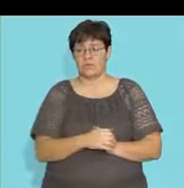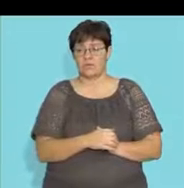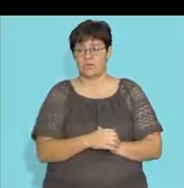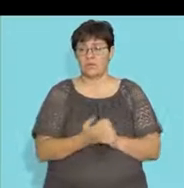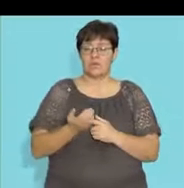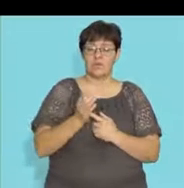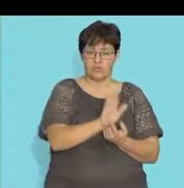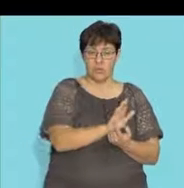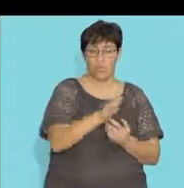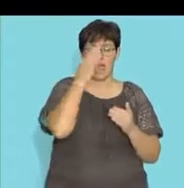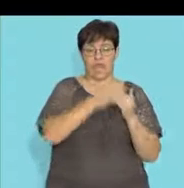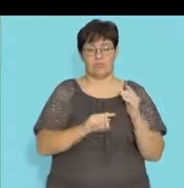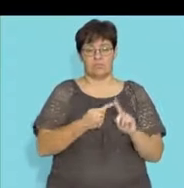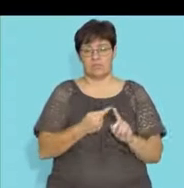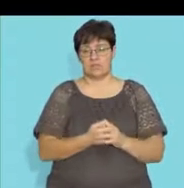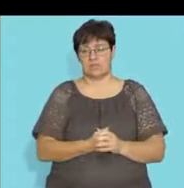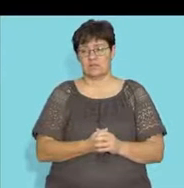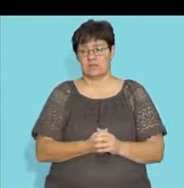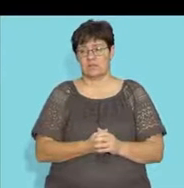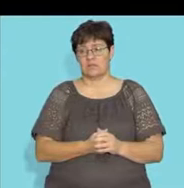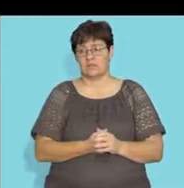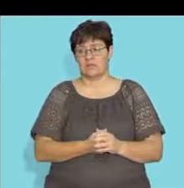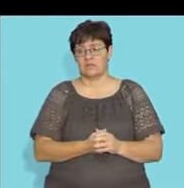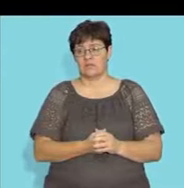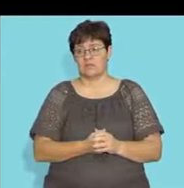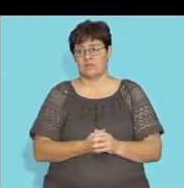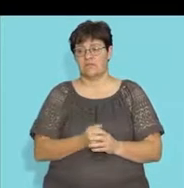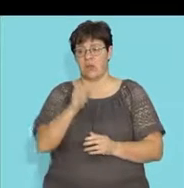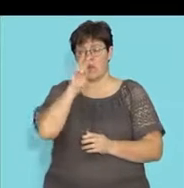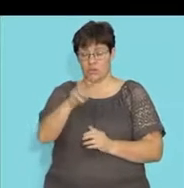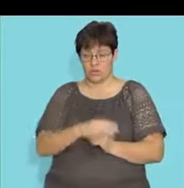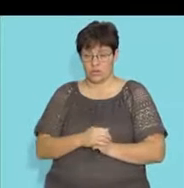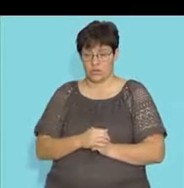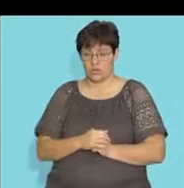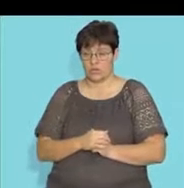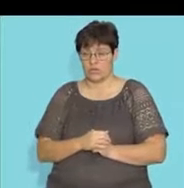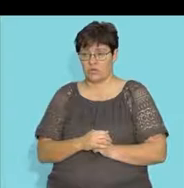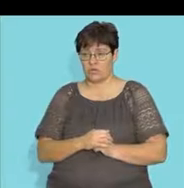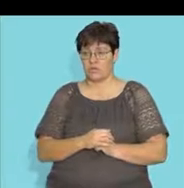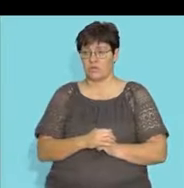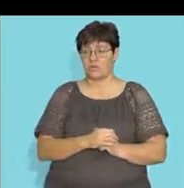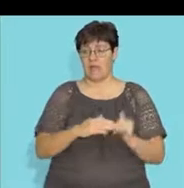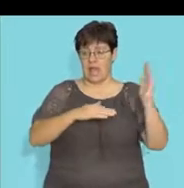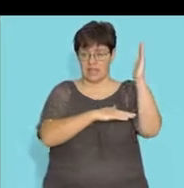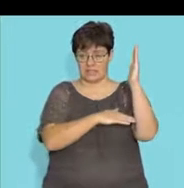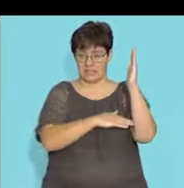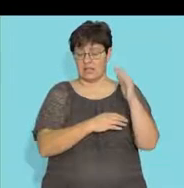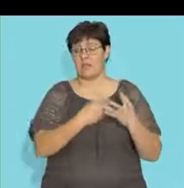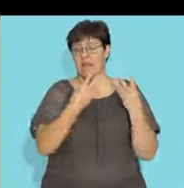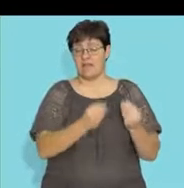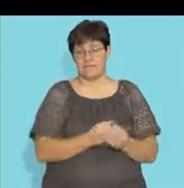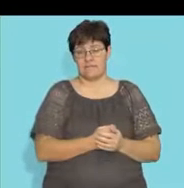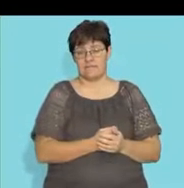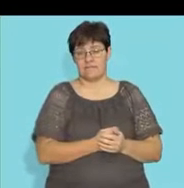also go show the endpoint there. So if we look at our axis here, we